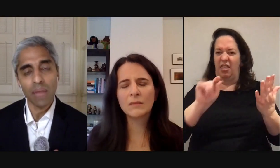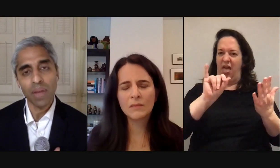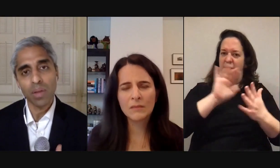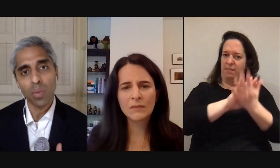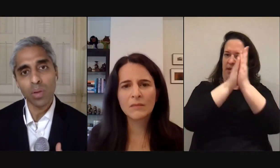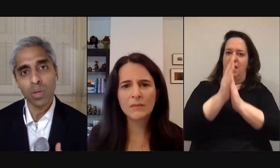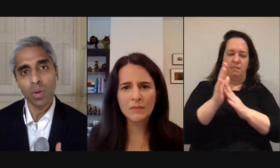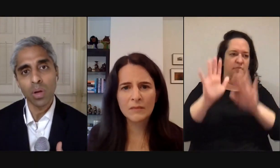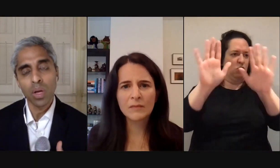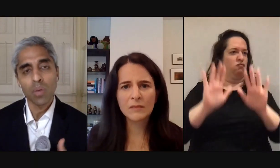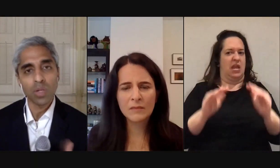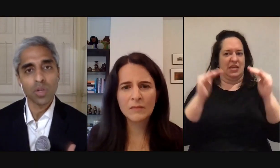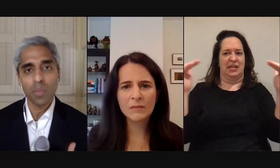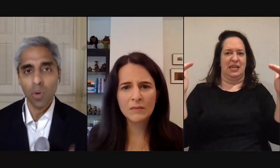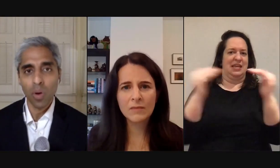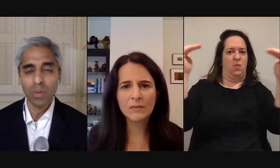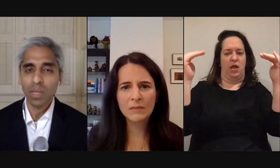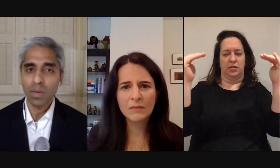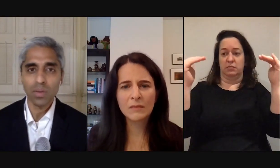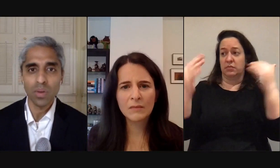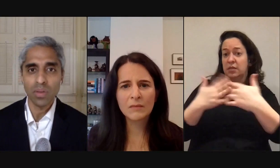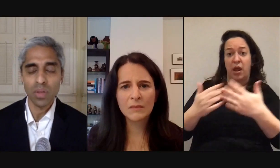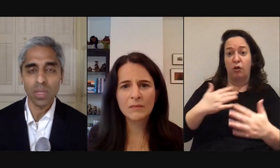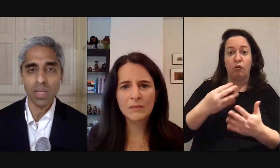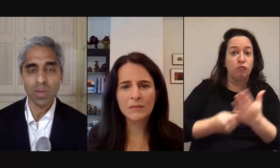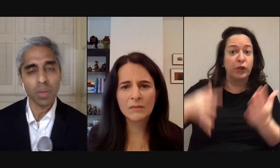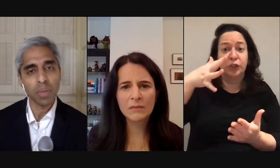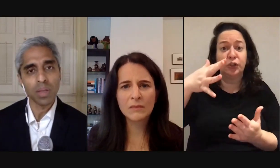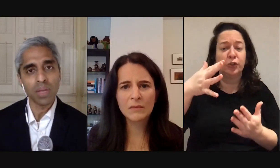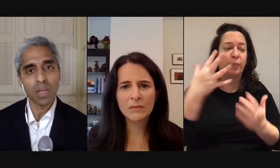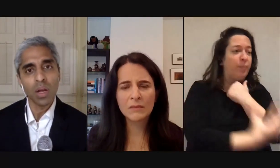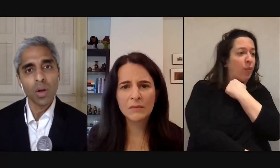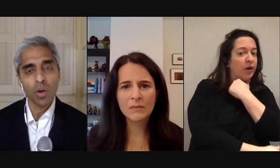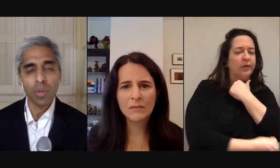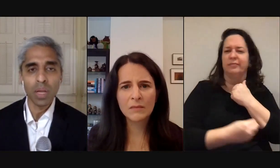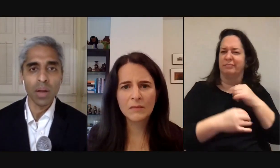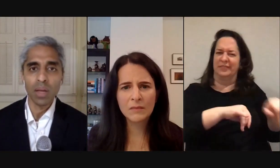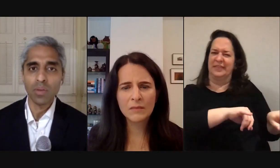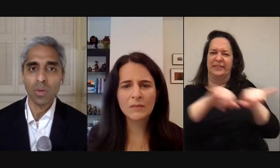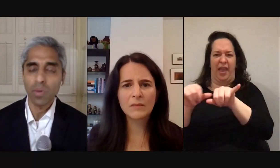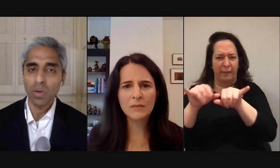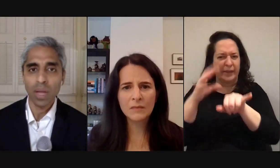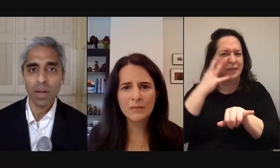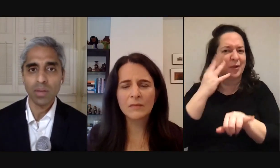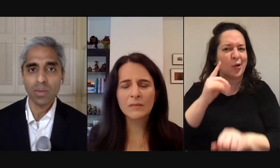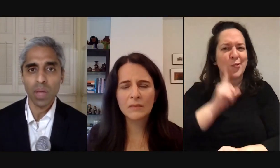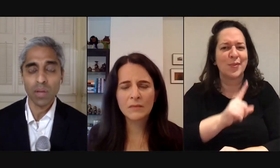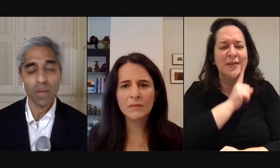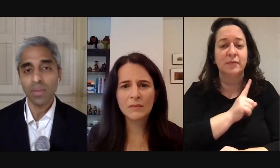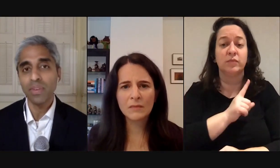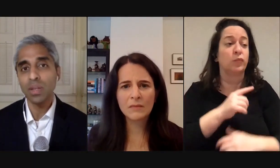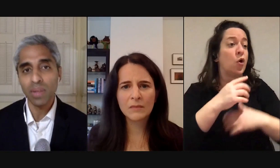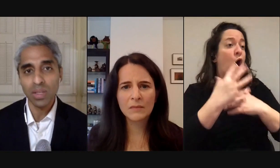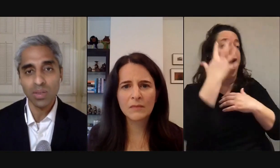sense like I found that whether you were rich or poor I was hearing stories of loneliness whether people lived in urban areas or in rural areas